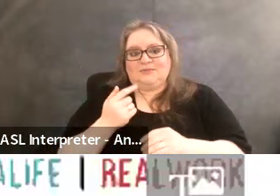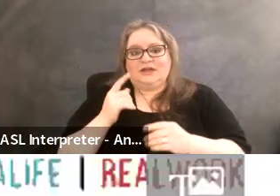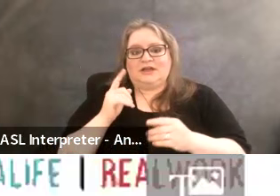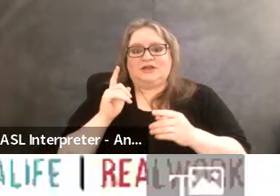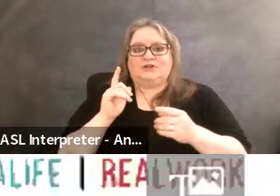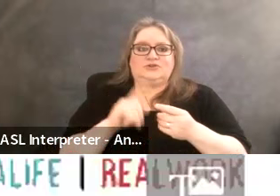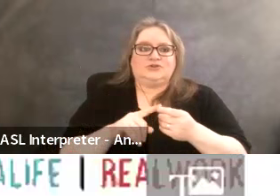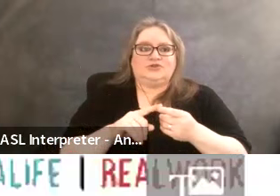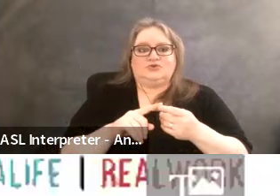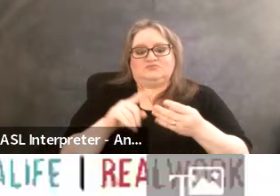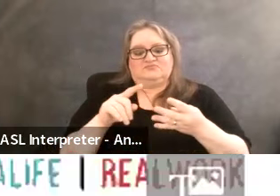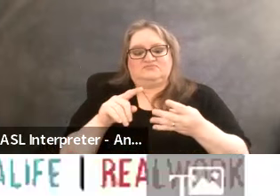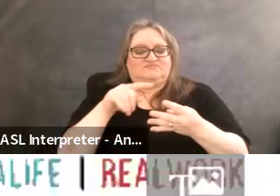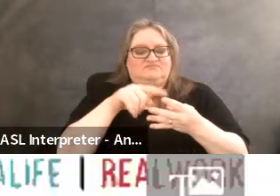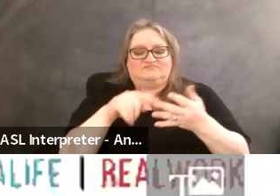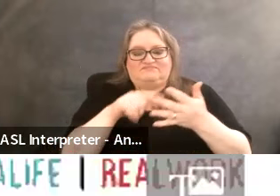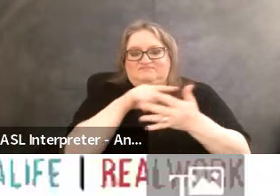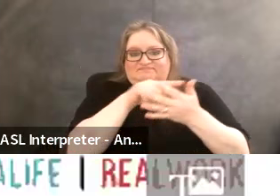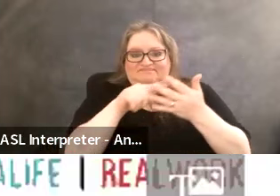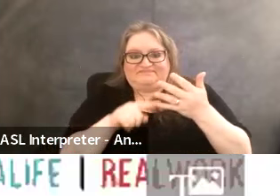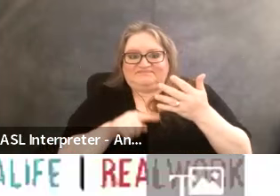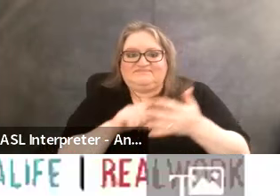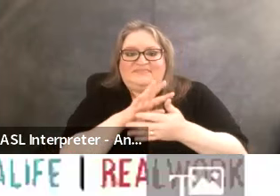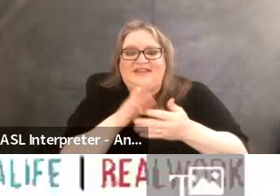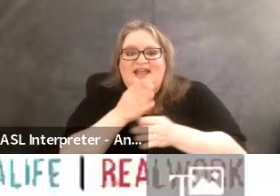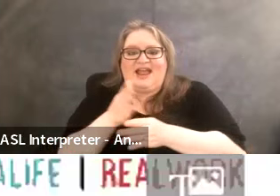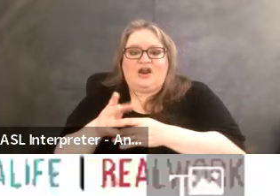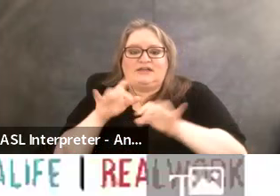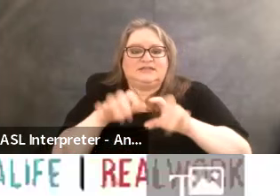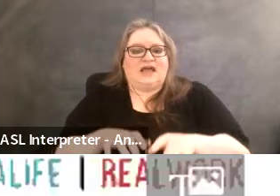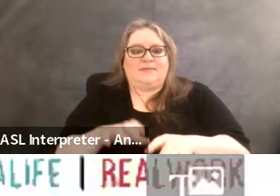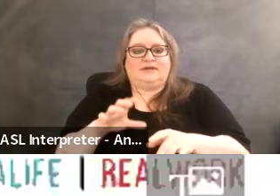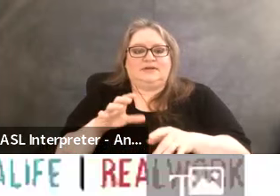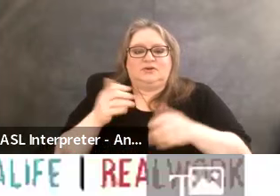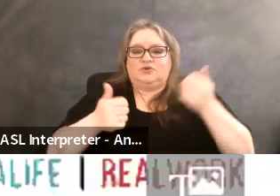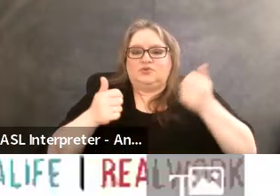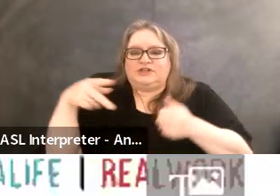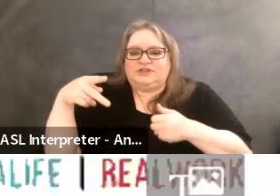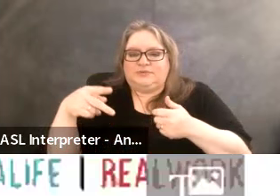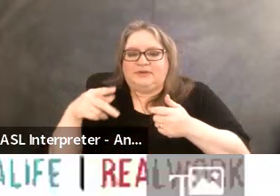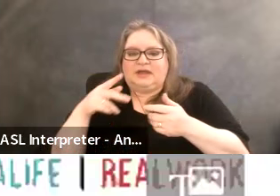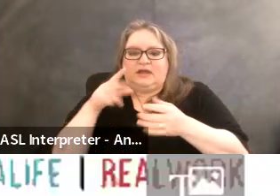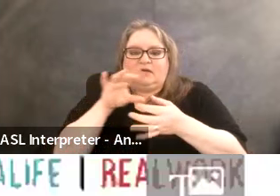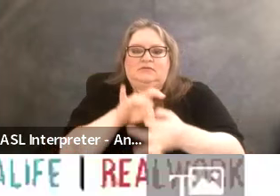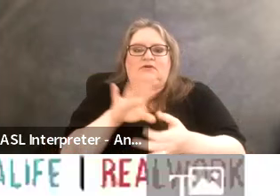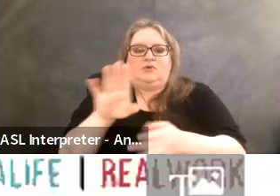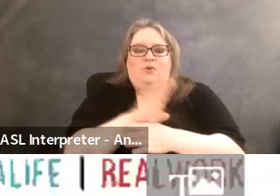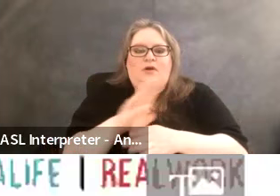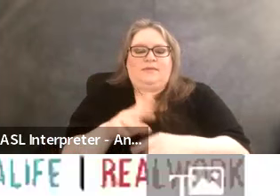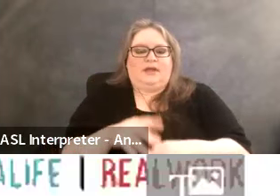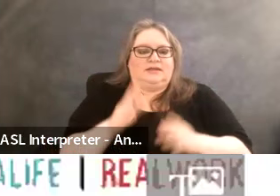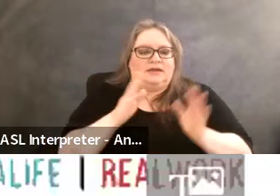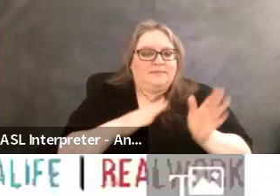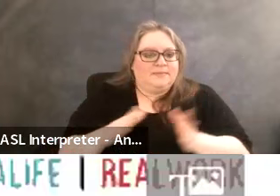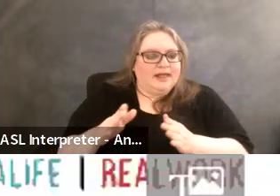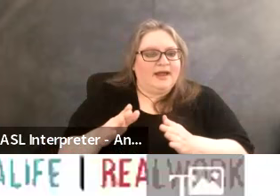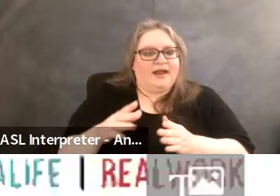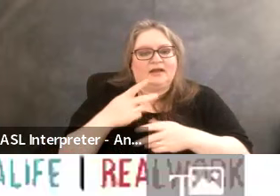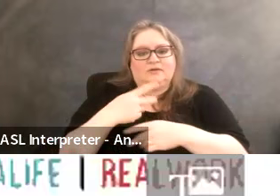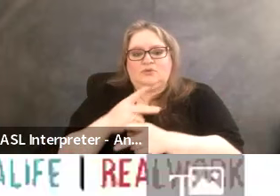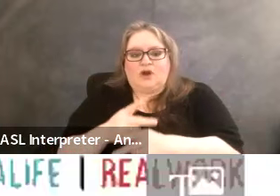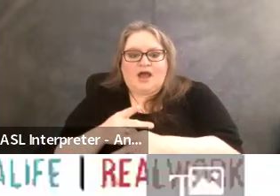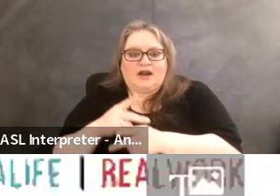these 2 areas. I'd love for you to just type in the chat. Is it plan? Is it product? Is it your tracking your particulars,